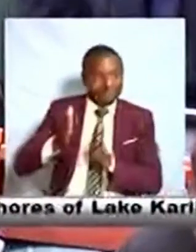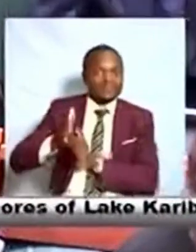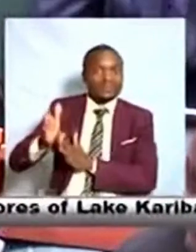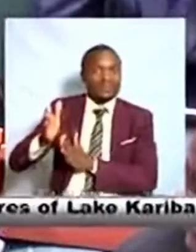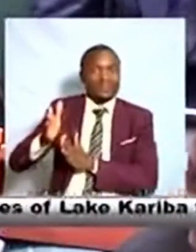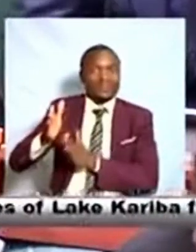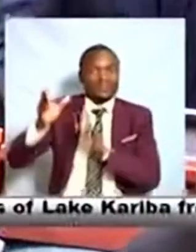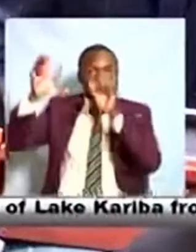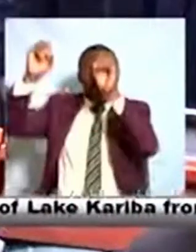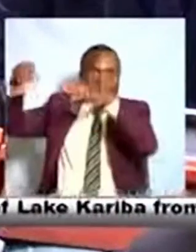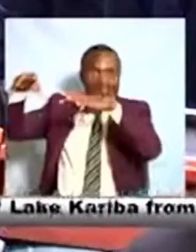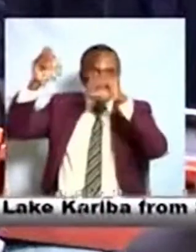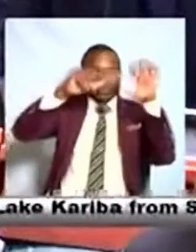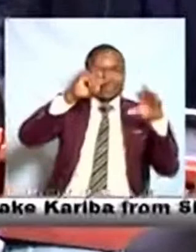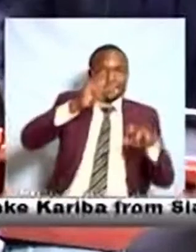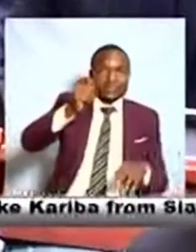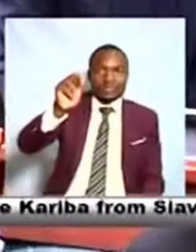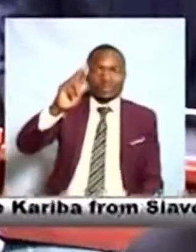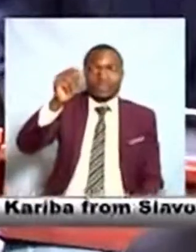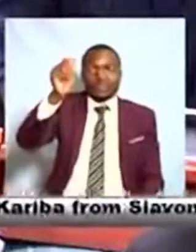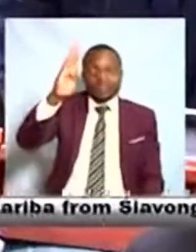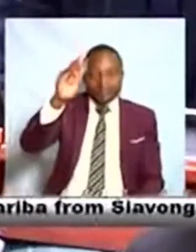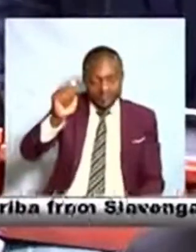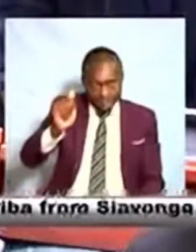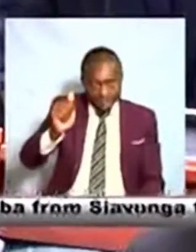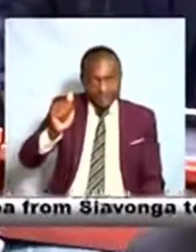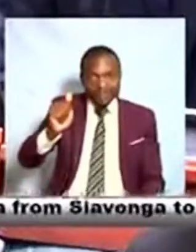to electrify Kariba Lake shores.